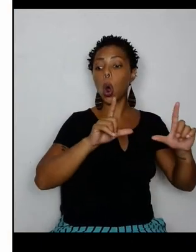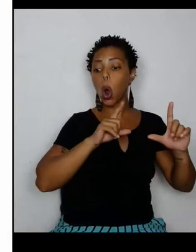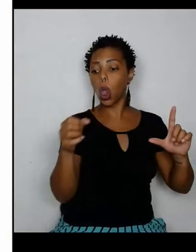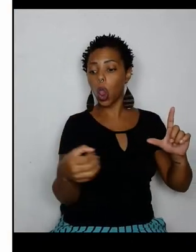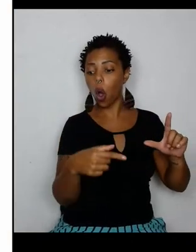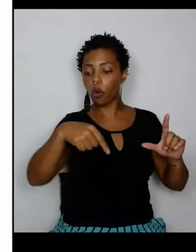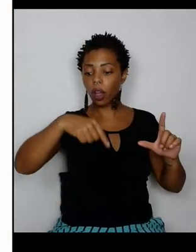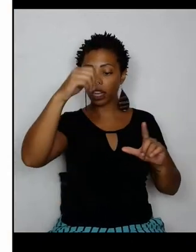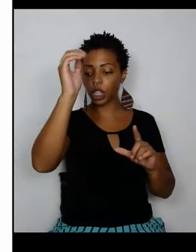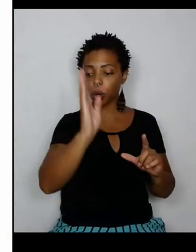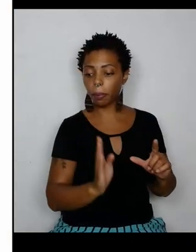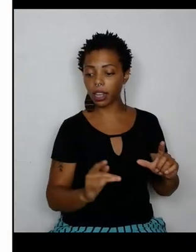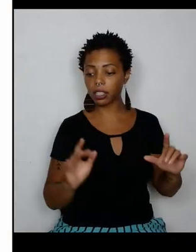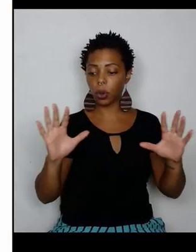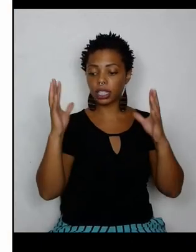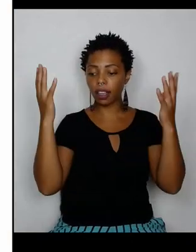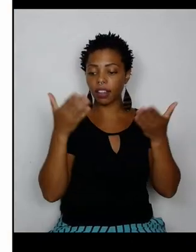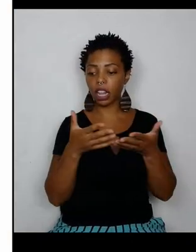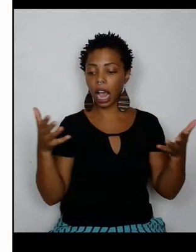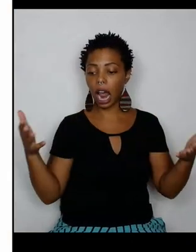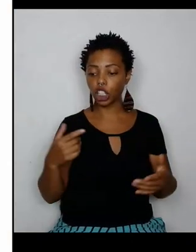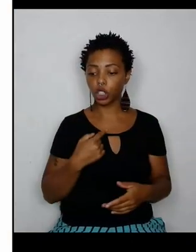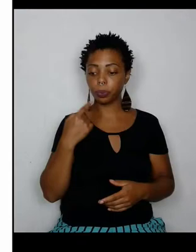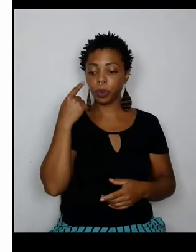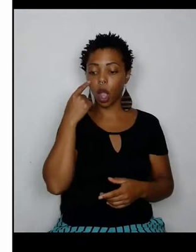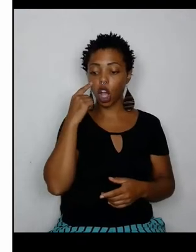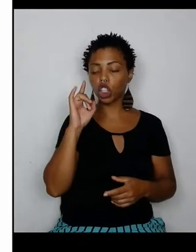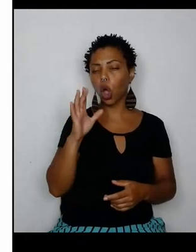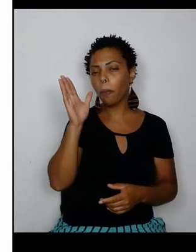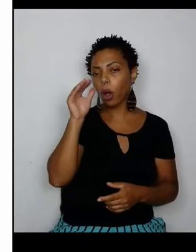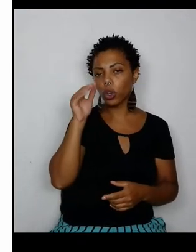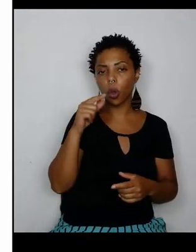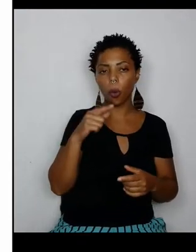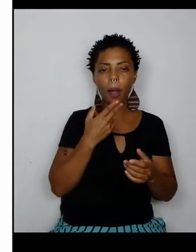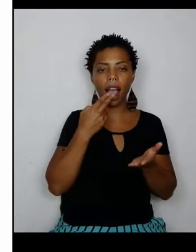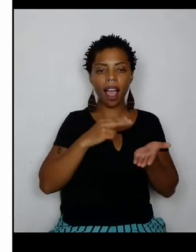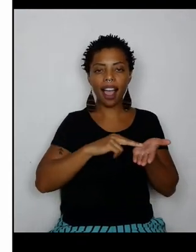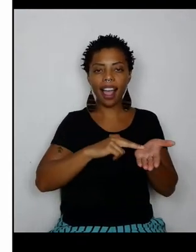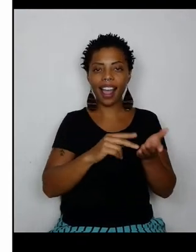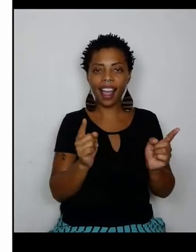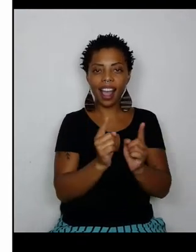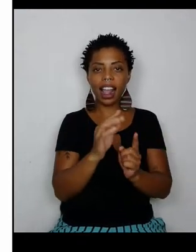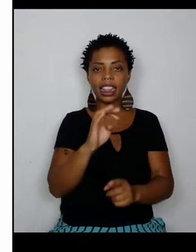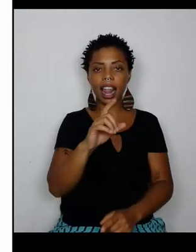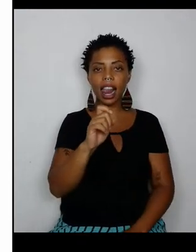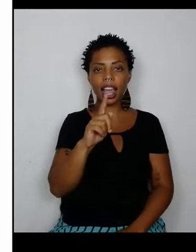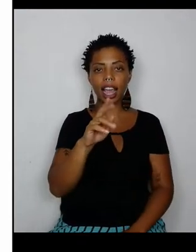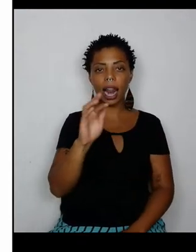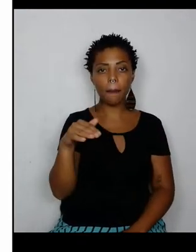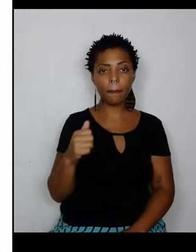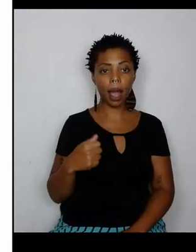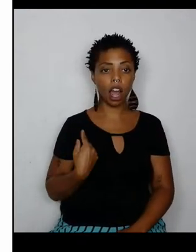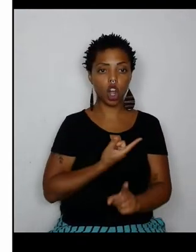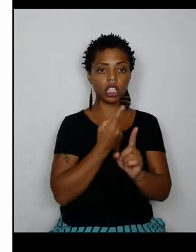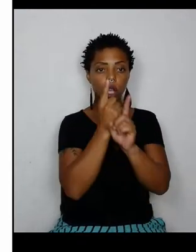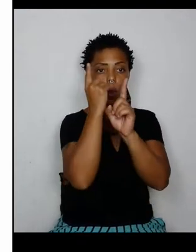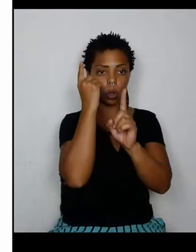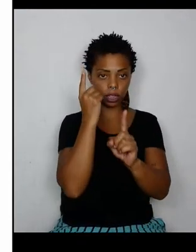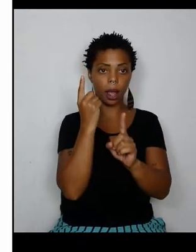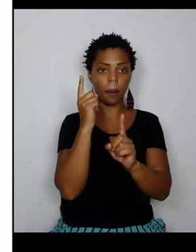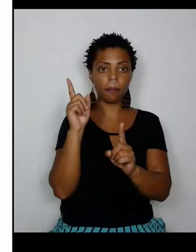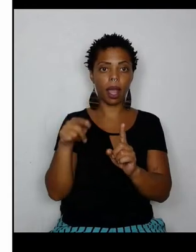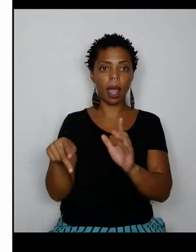so the arrival of these works was largely published this is a